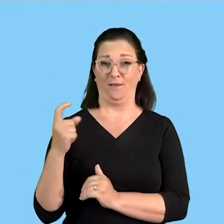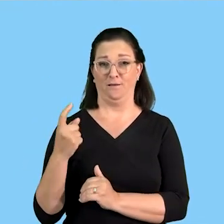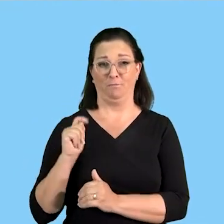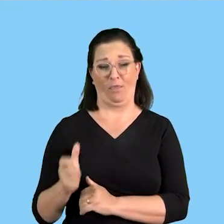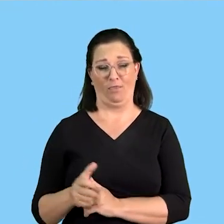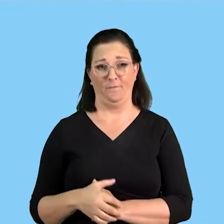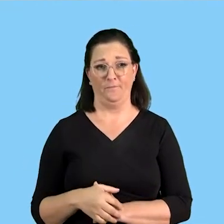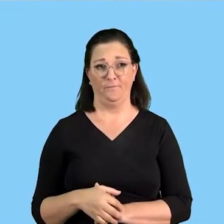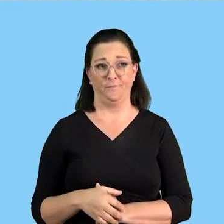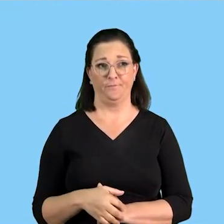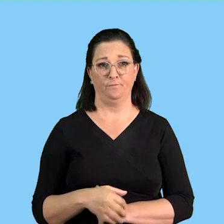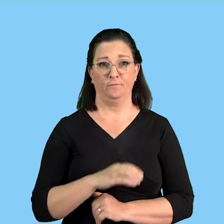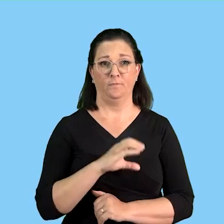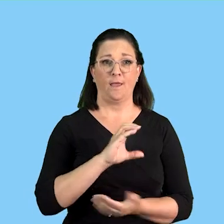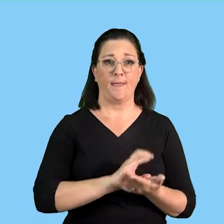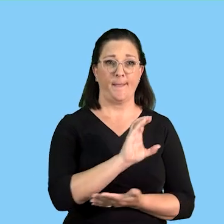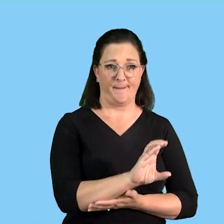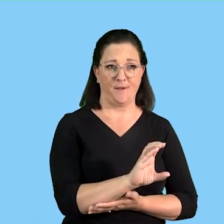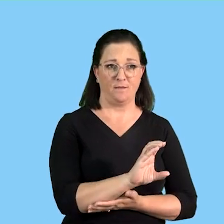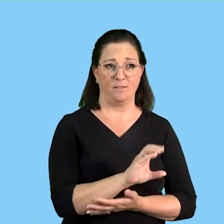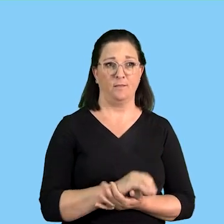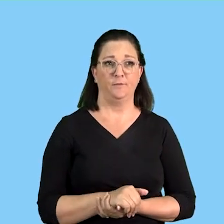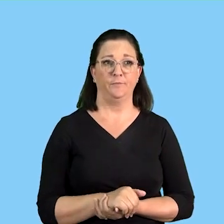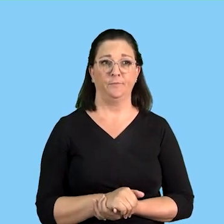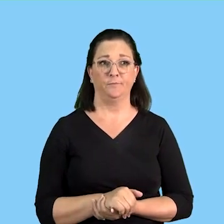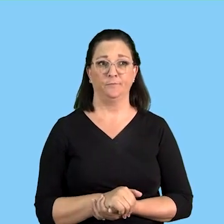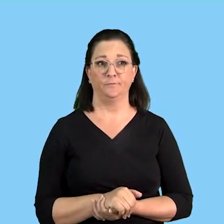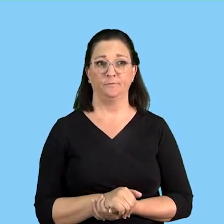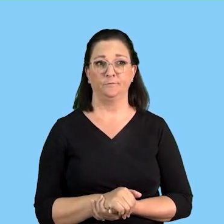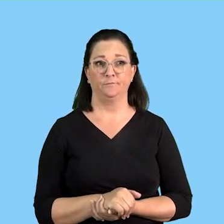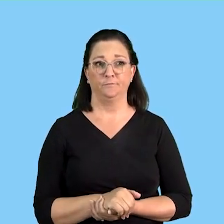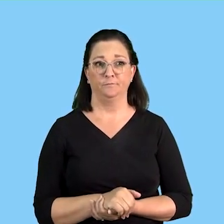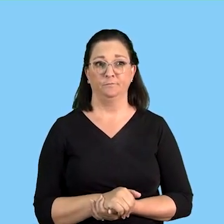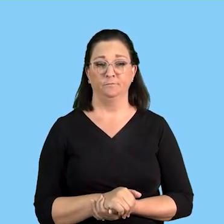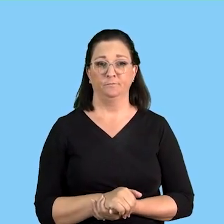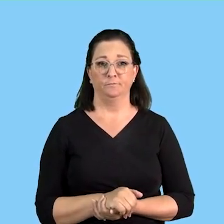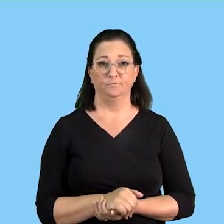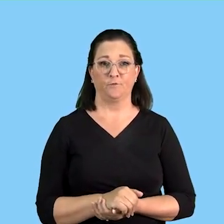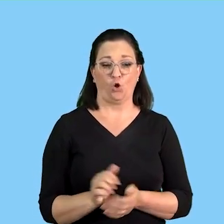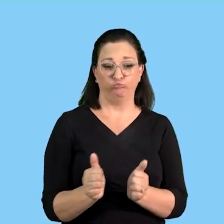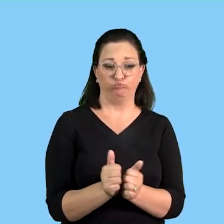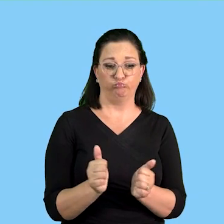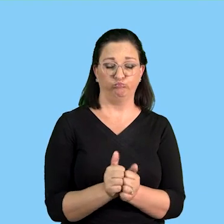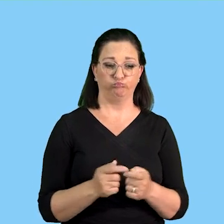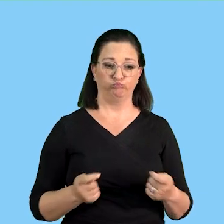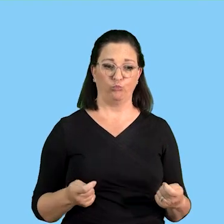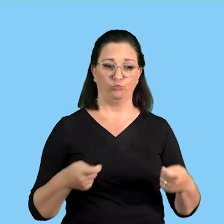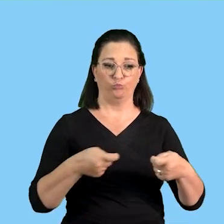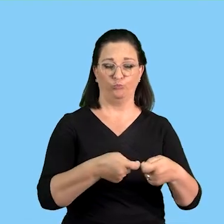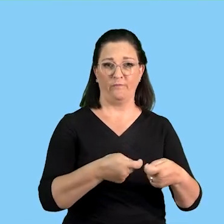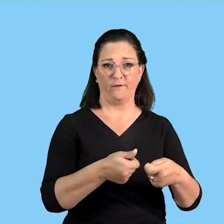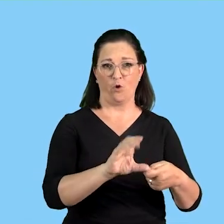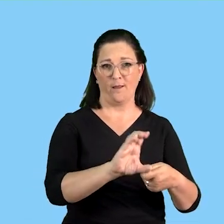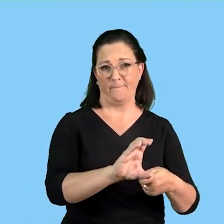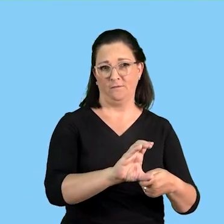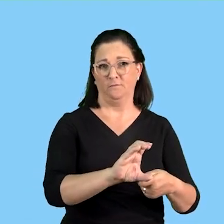high tax to be paid. Then looking into capital, more than one partner contributing to